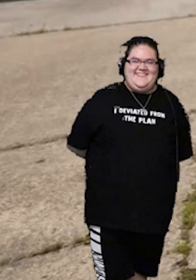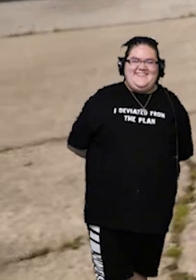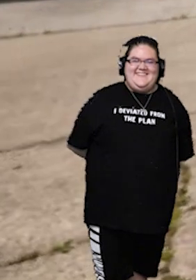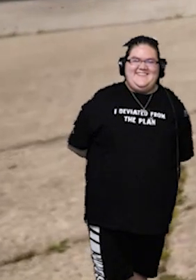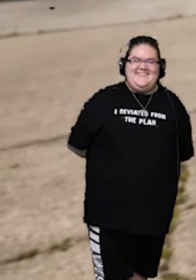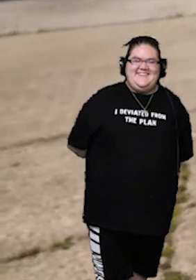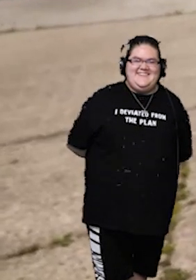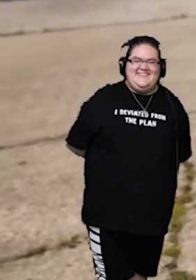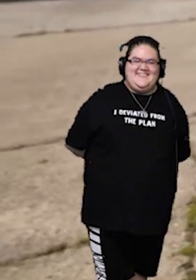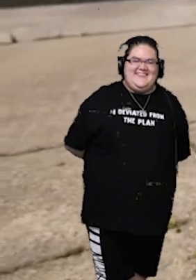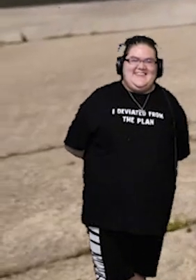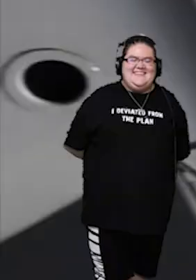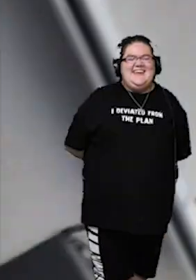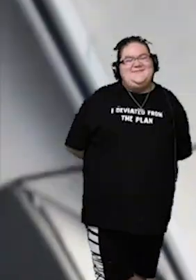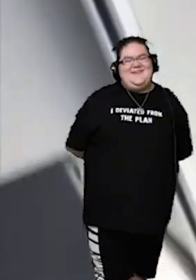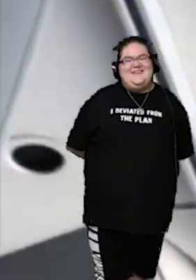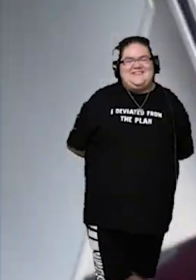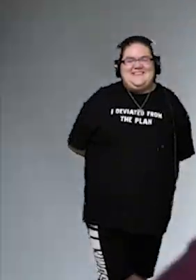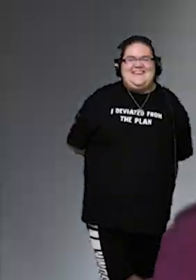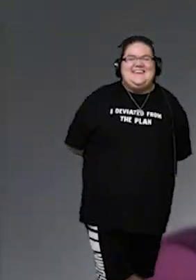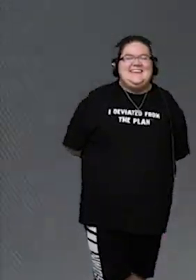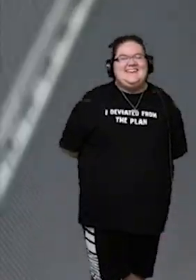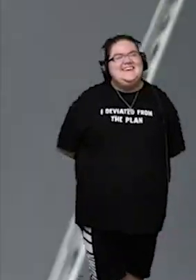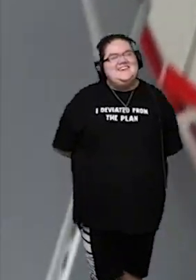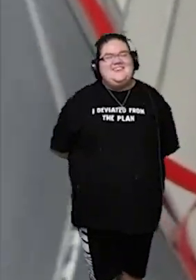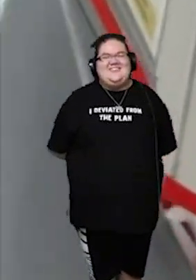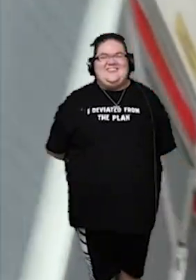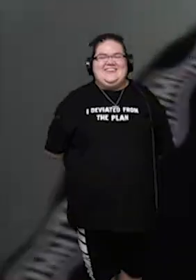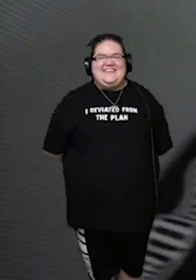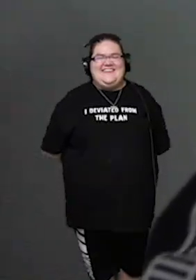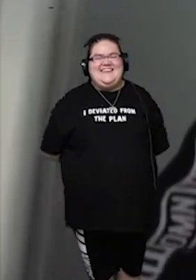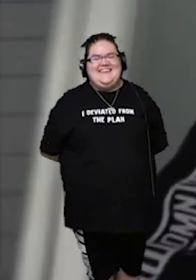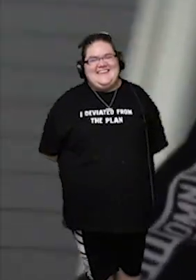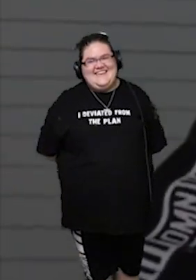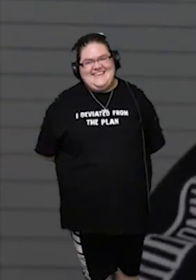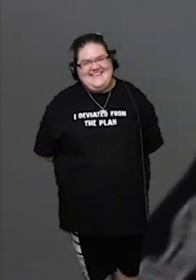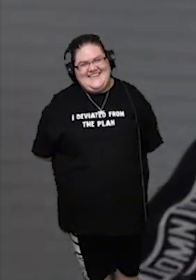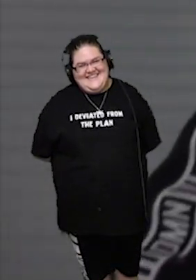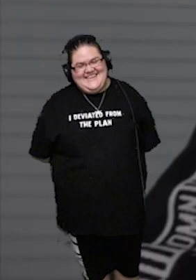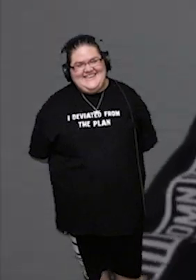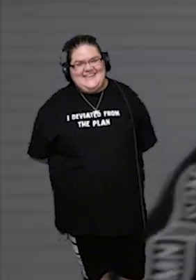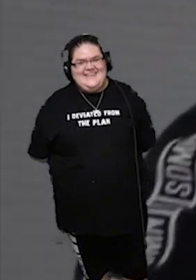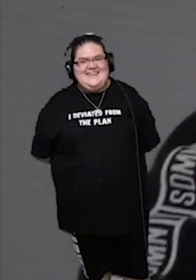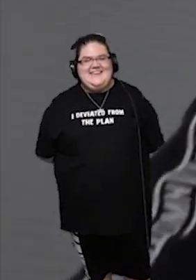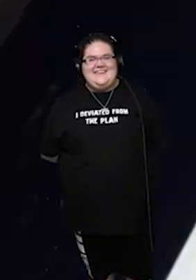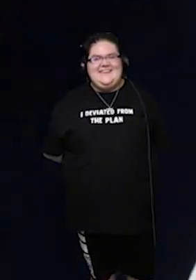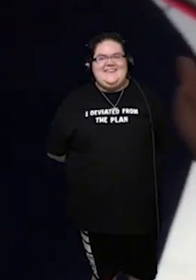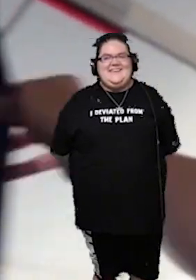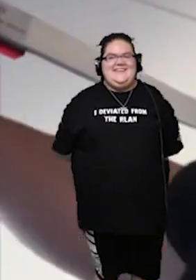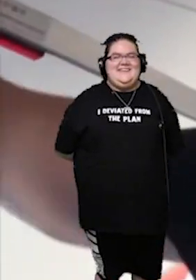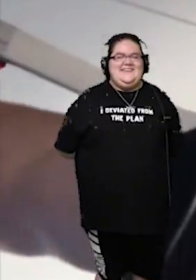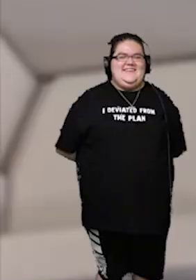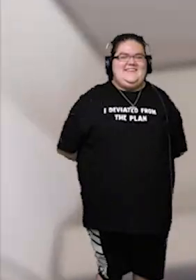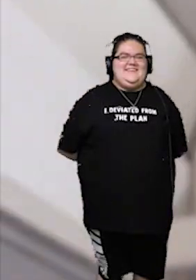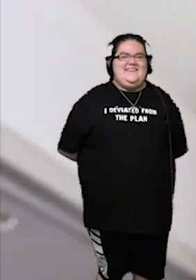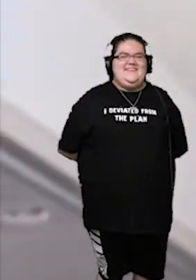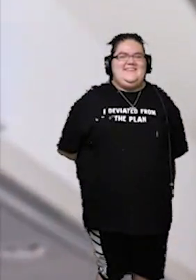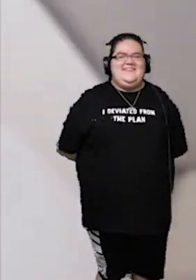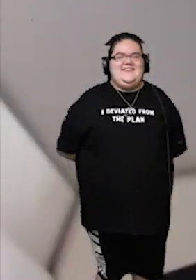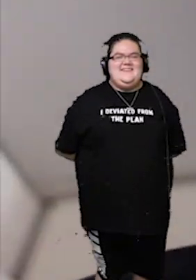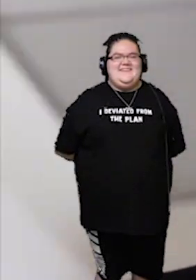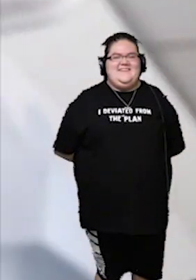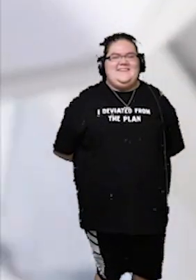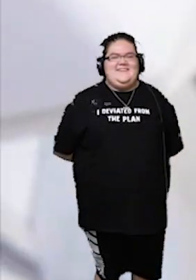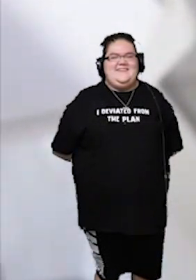This is why we make JJ see. Yeah, basically. You're not wrong. Hello, sir. Can I interest you in a drink? Yes, please. What you got? Hello,